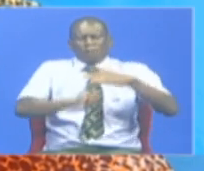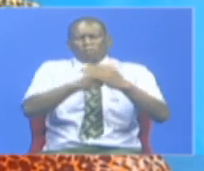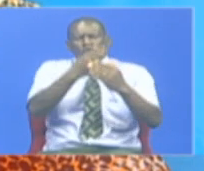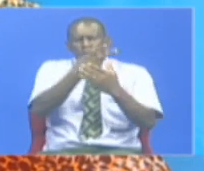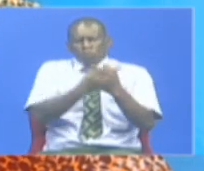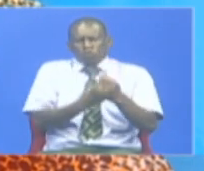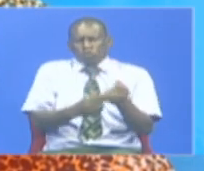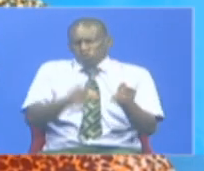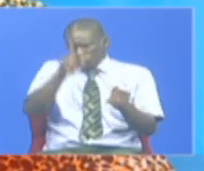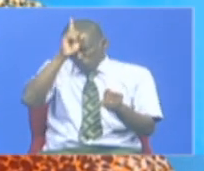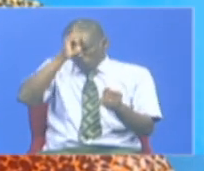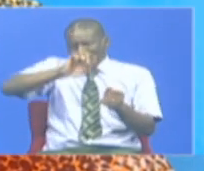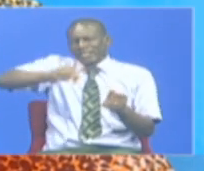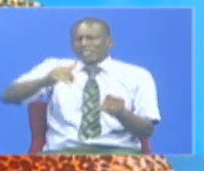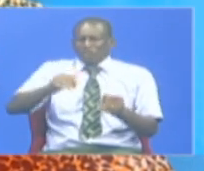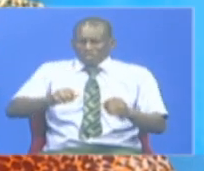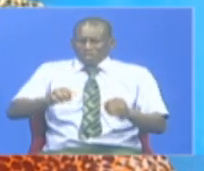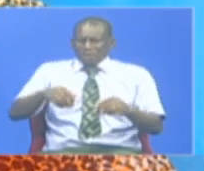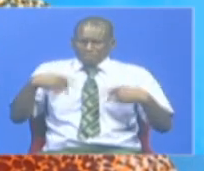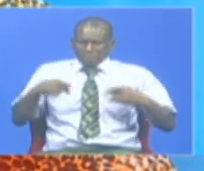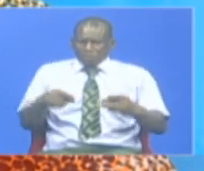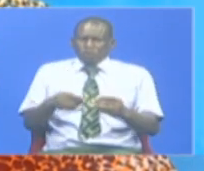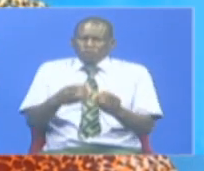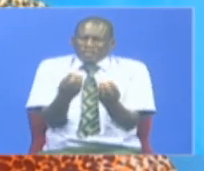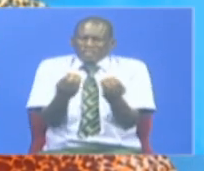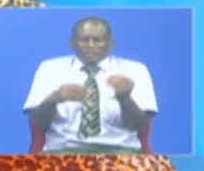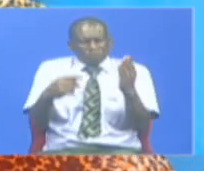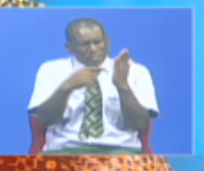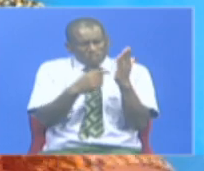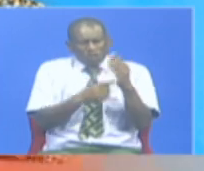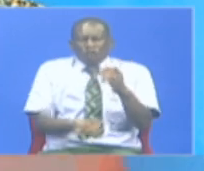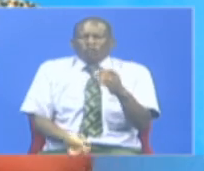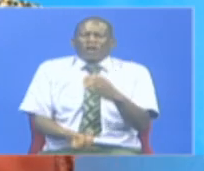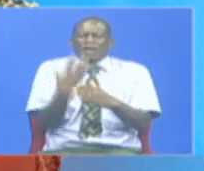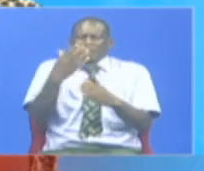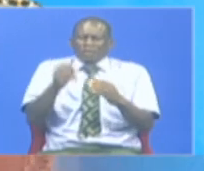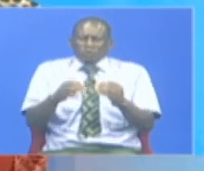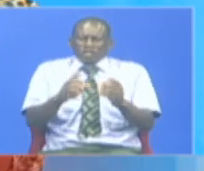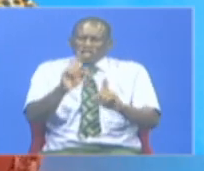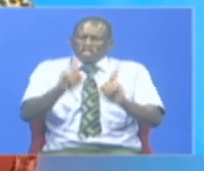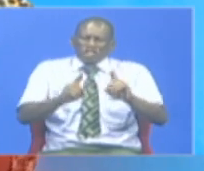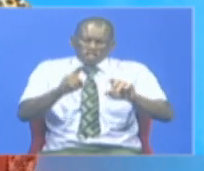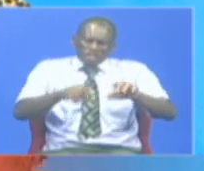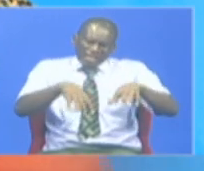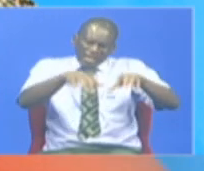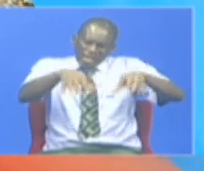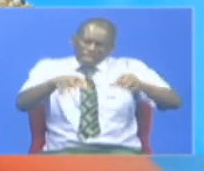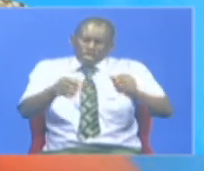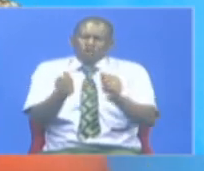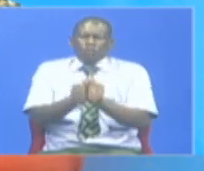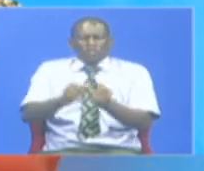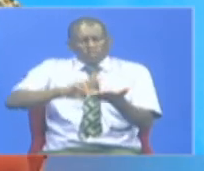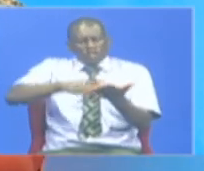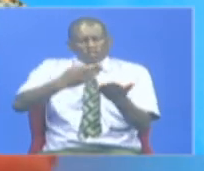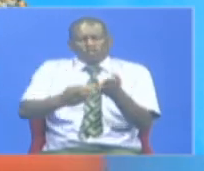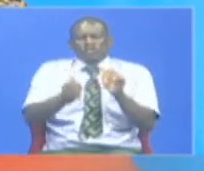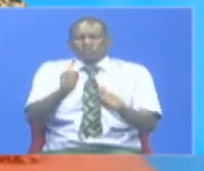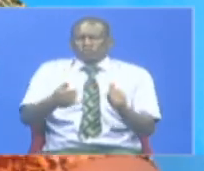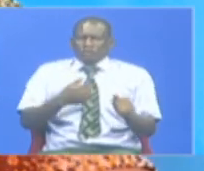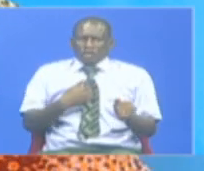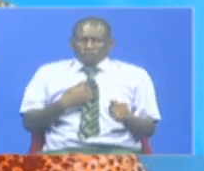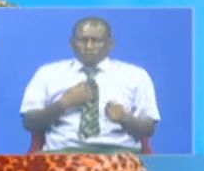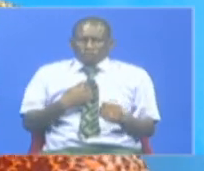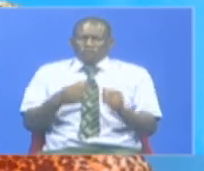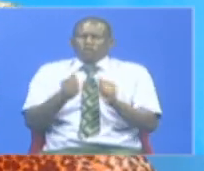urban dwellers with simple technologies for setting up these gardens within the resources available. With